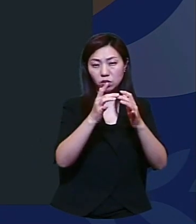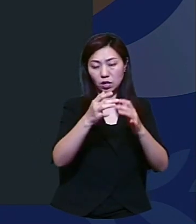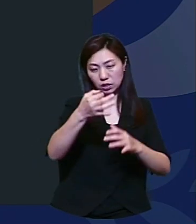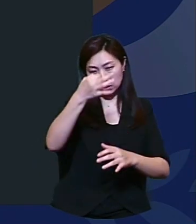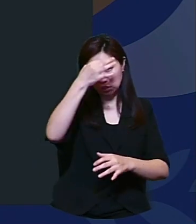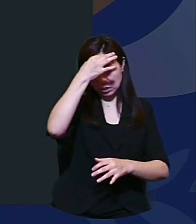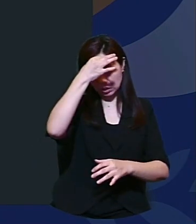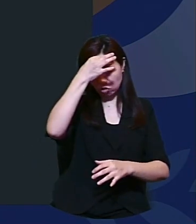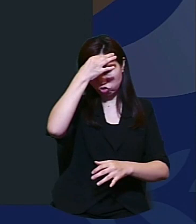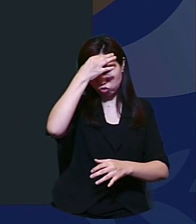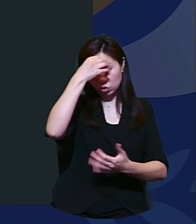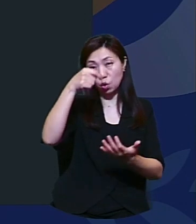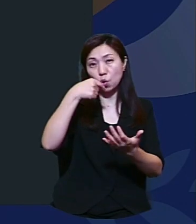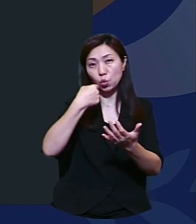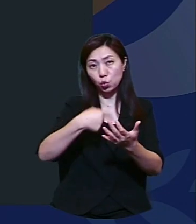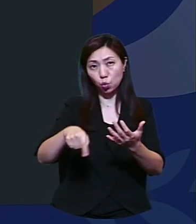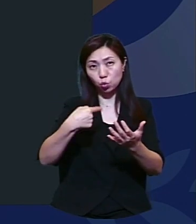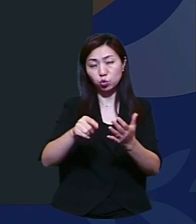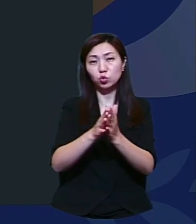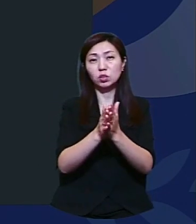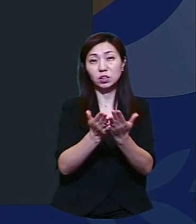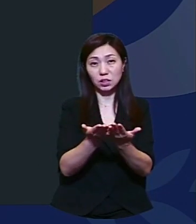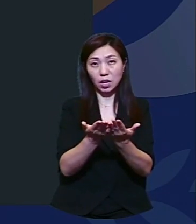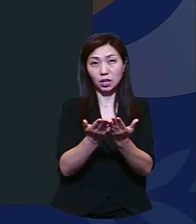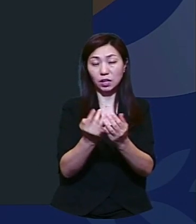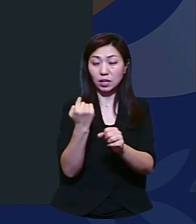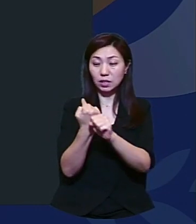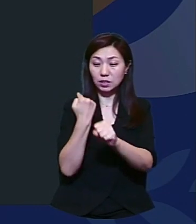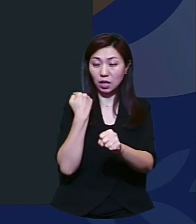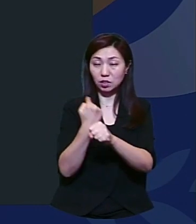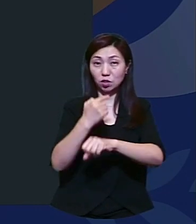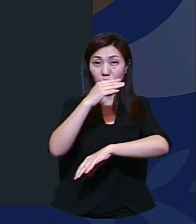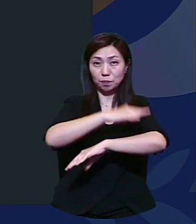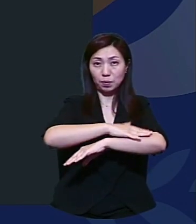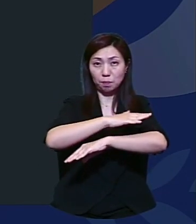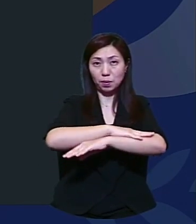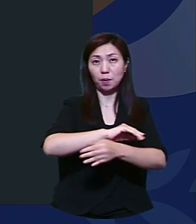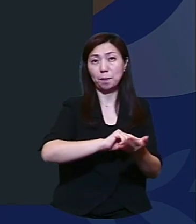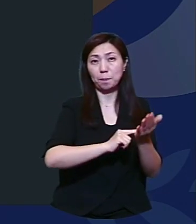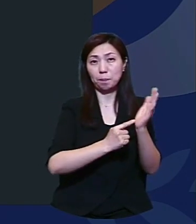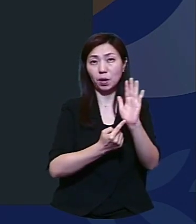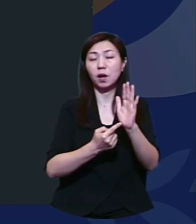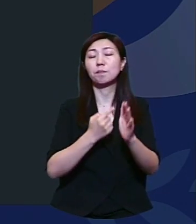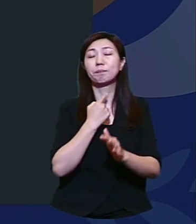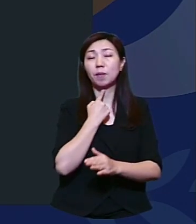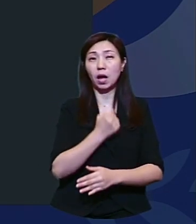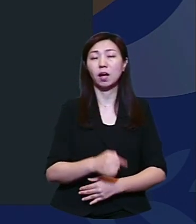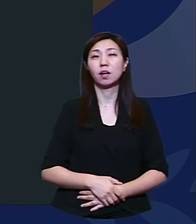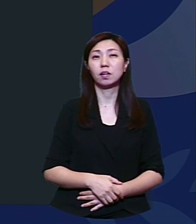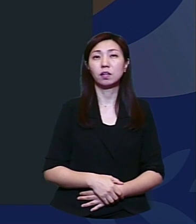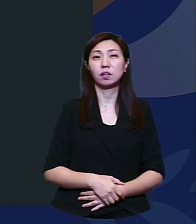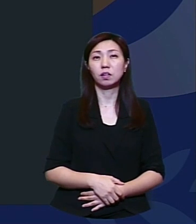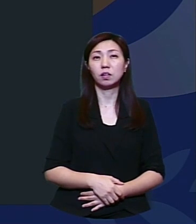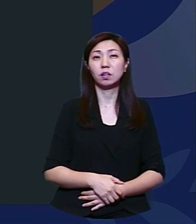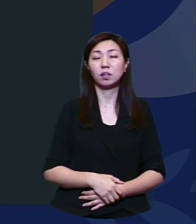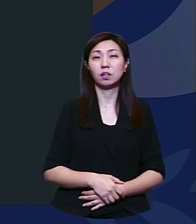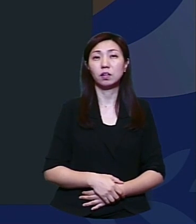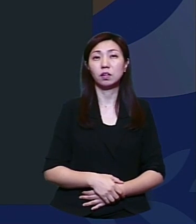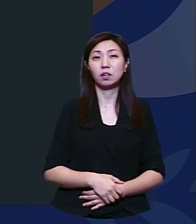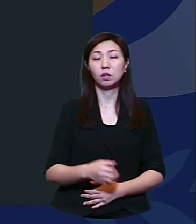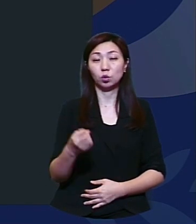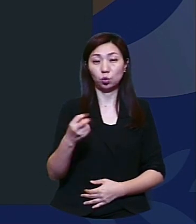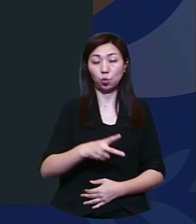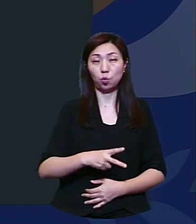year. And as many international organizations are engaged in this